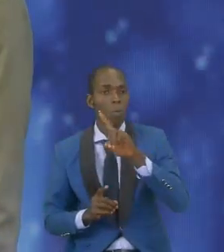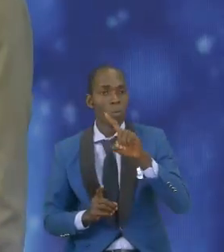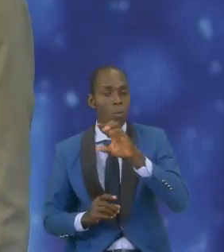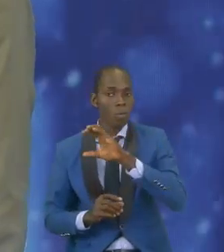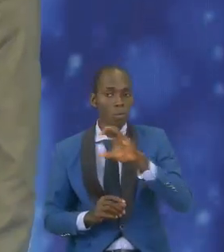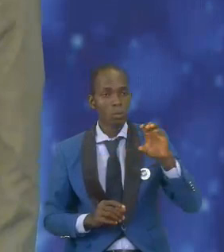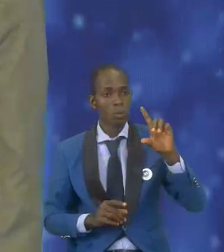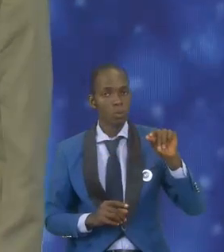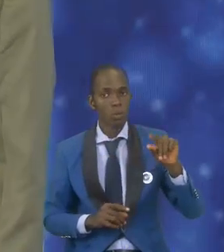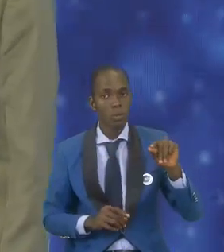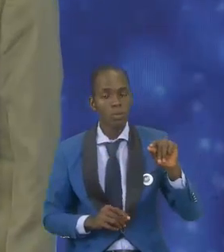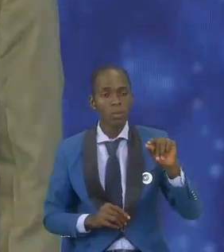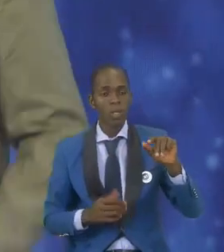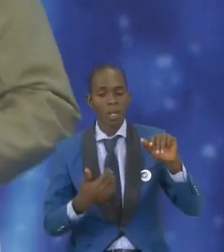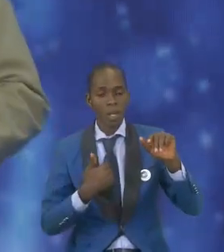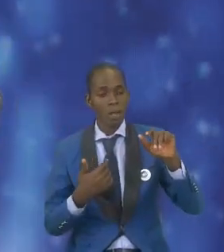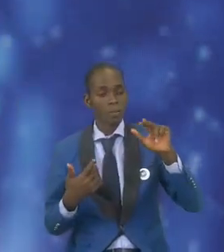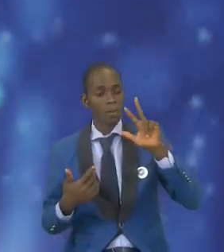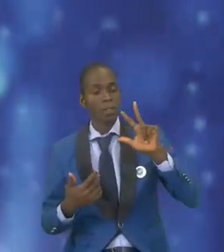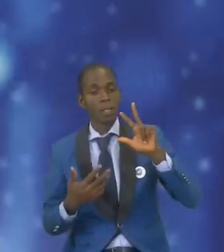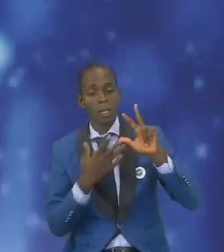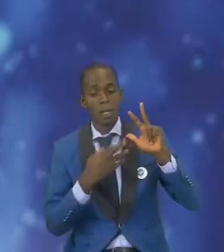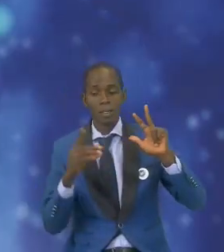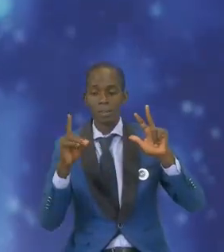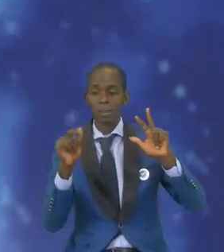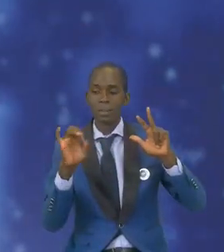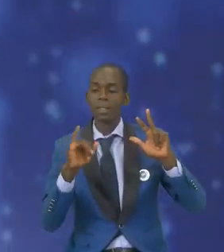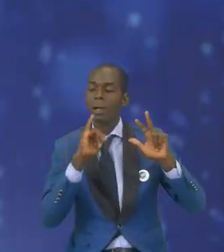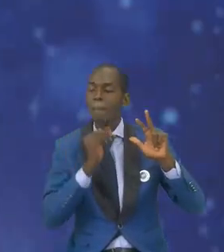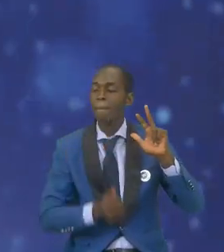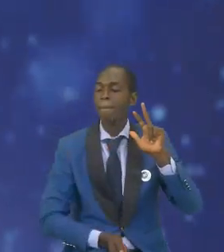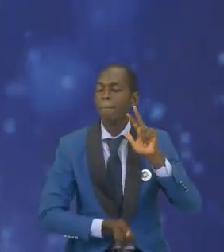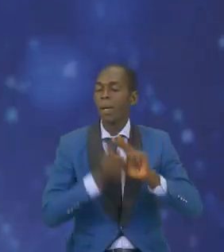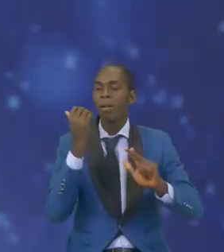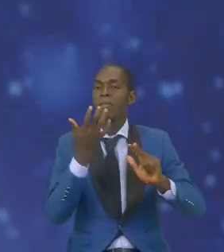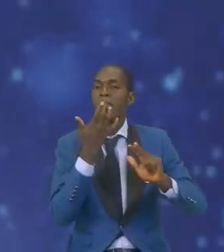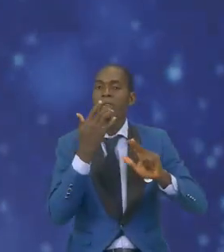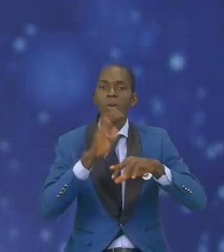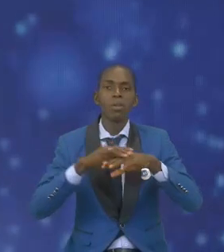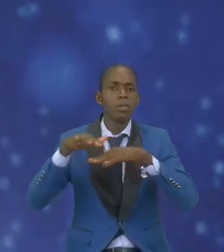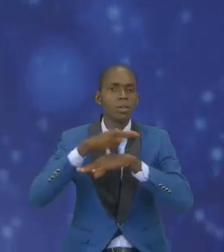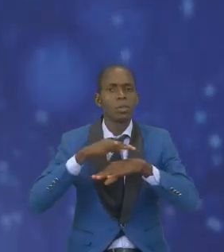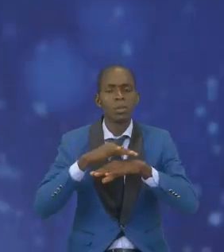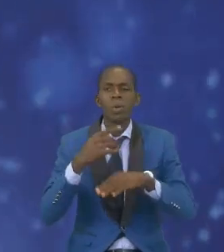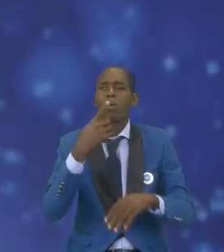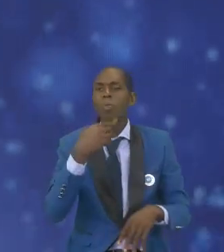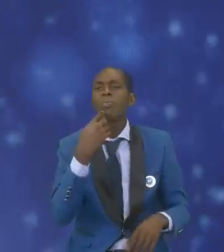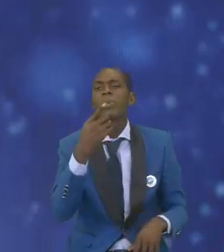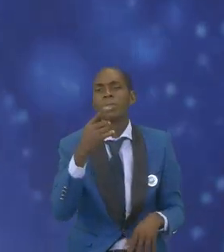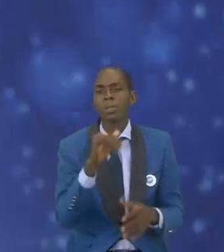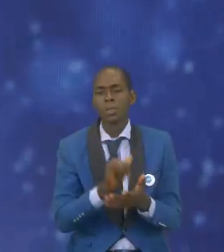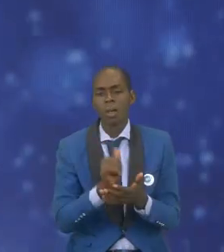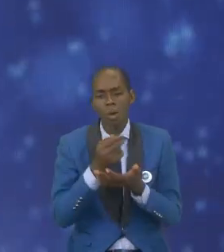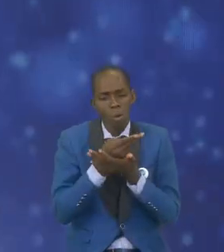have three, and now Daniel was on top. Who says a sanctified believer cannot